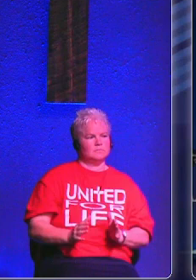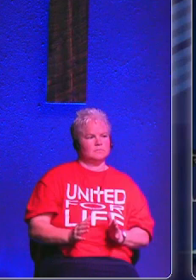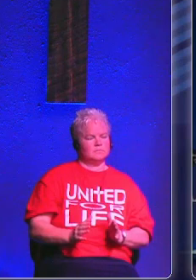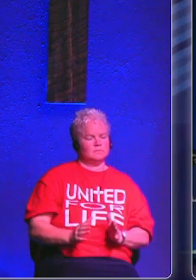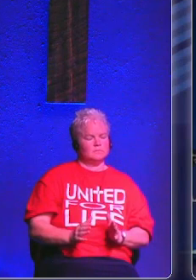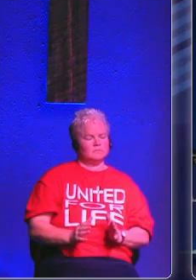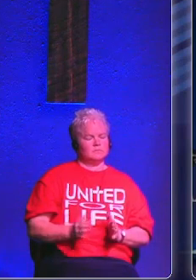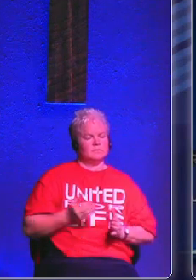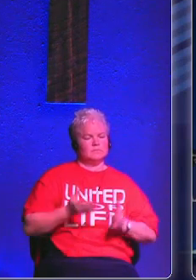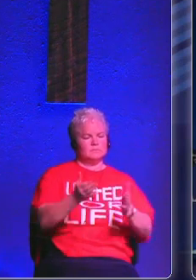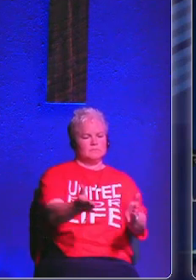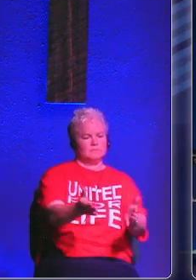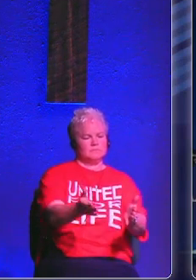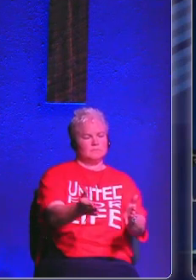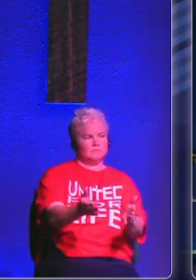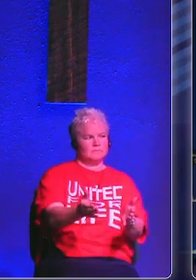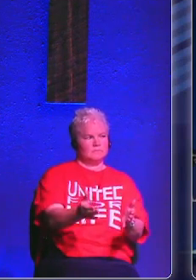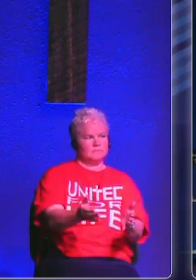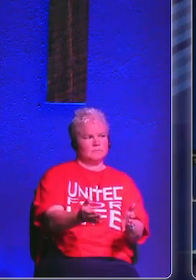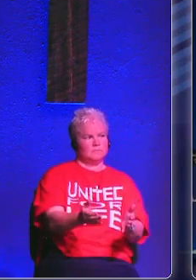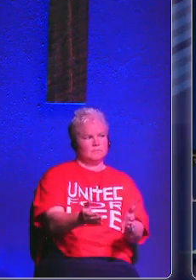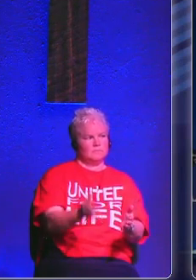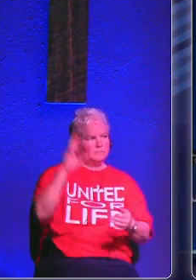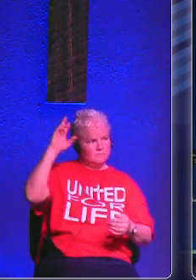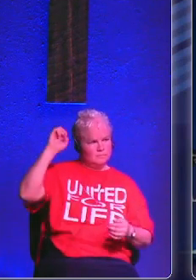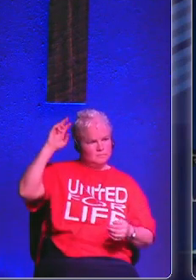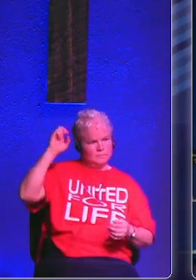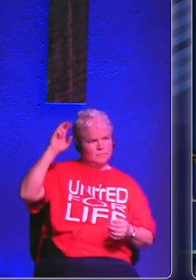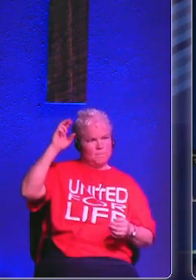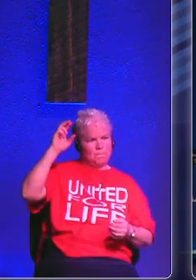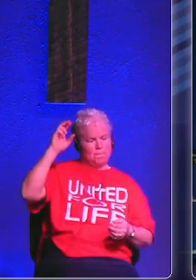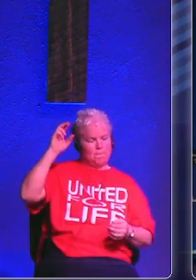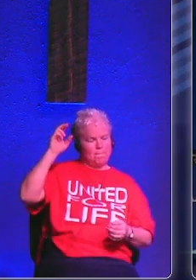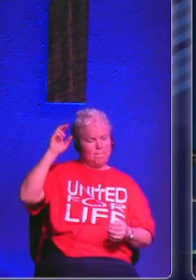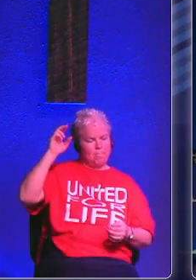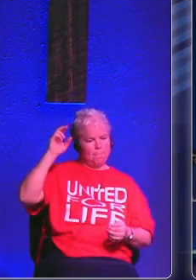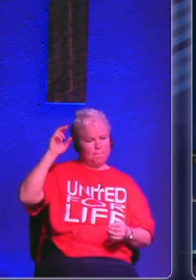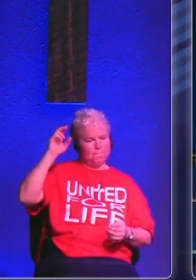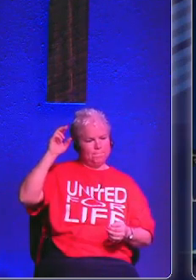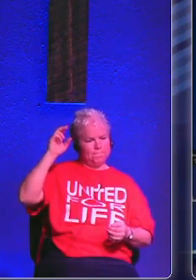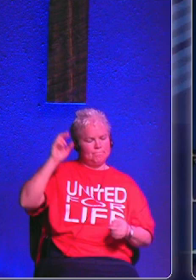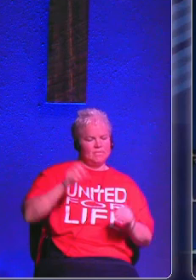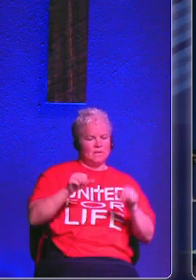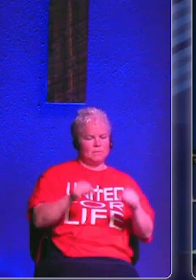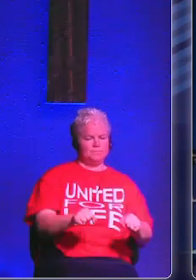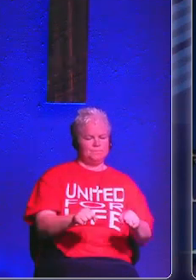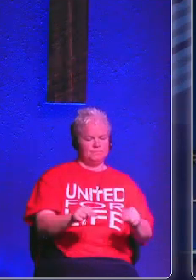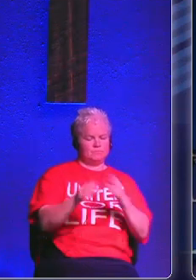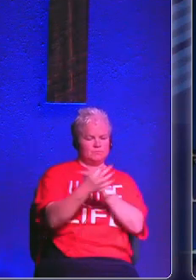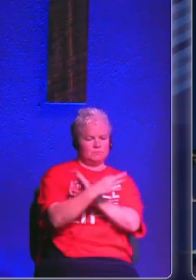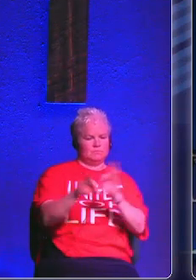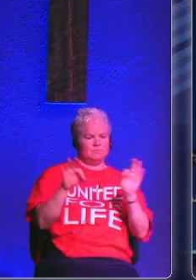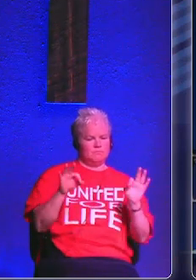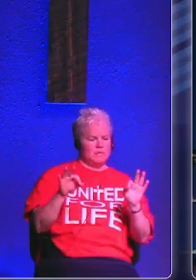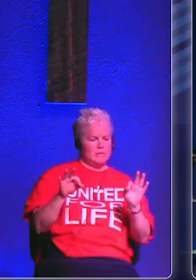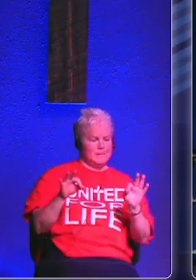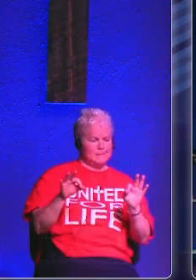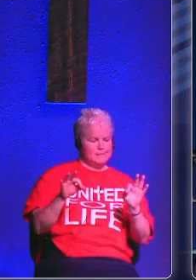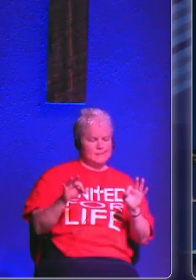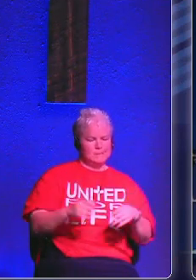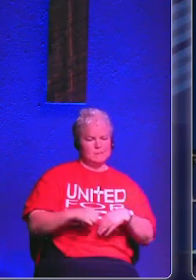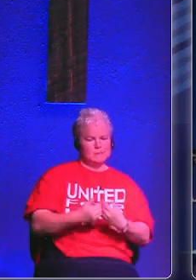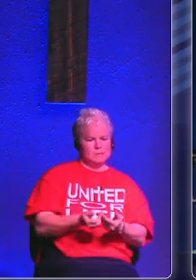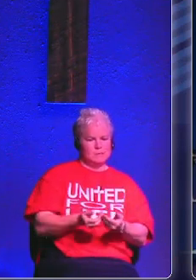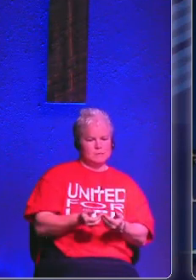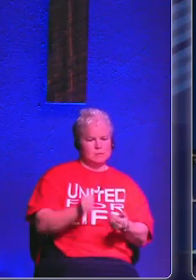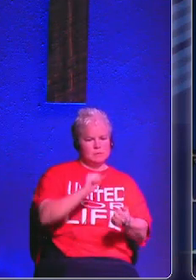weird to think that when we give, we understand and are able to live more in freedom. How